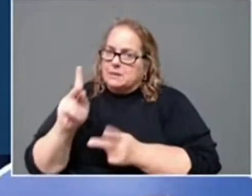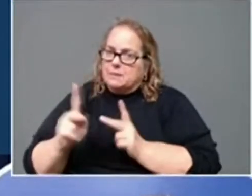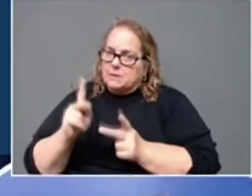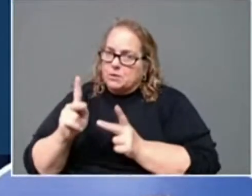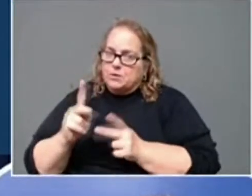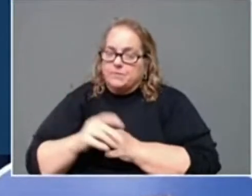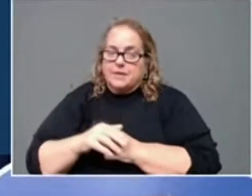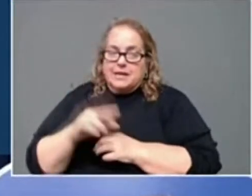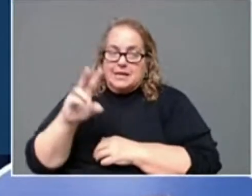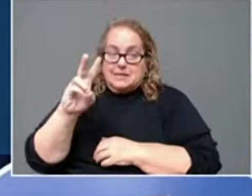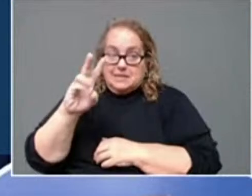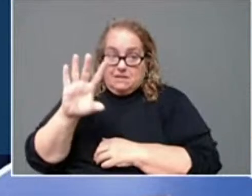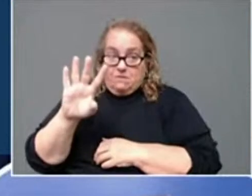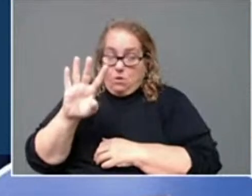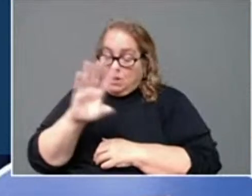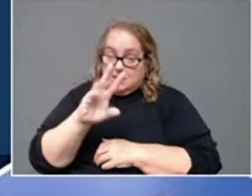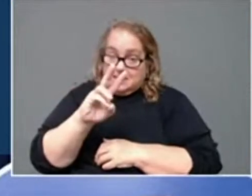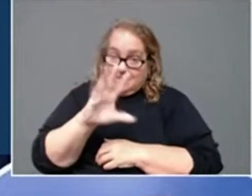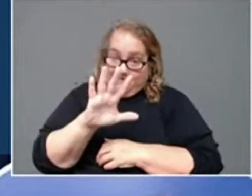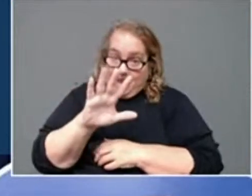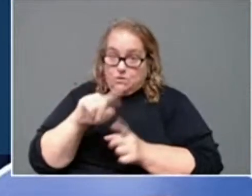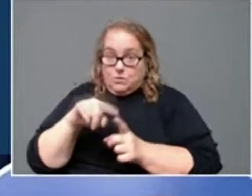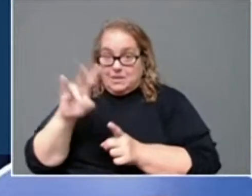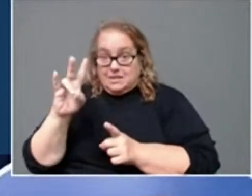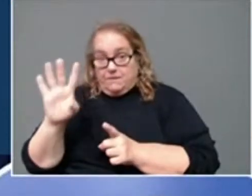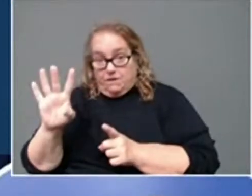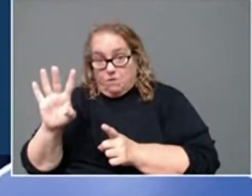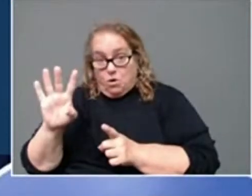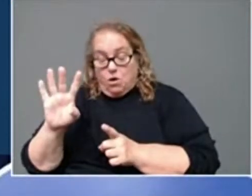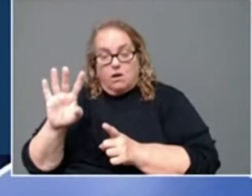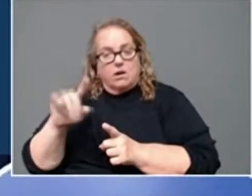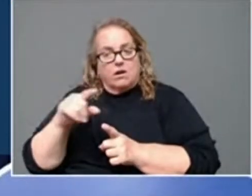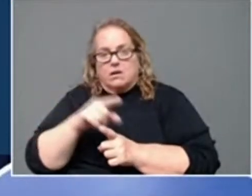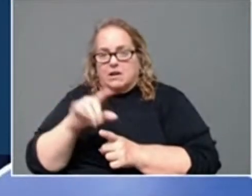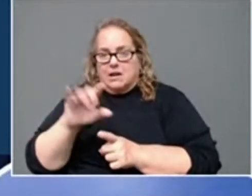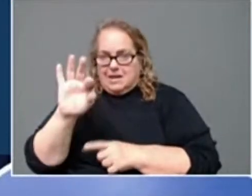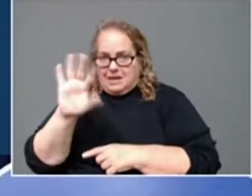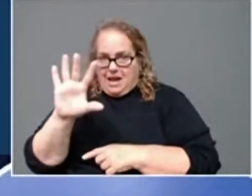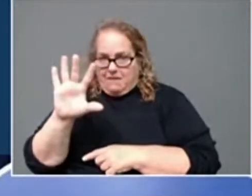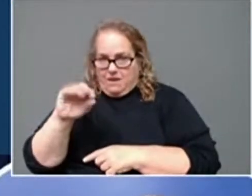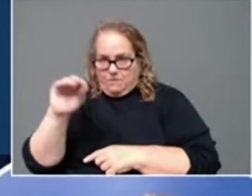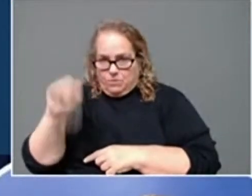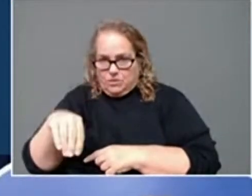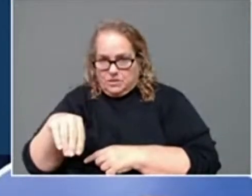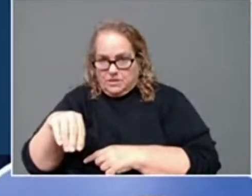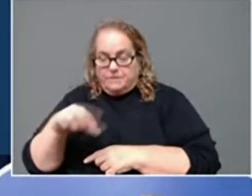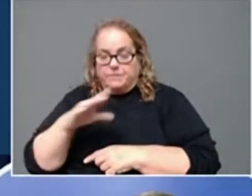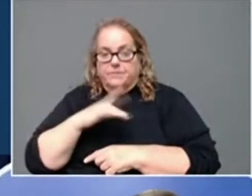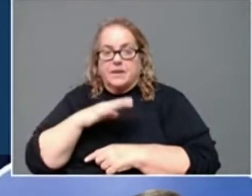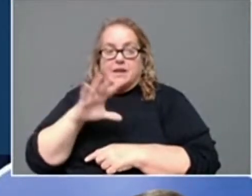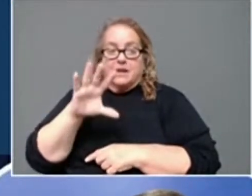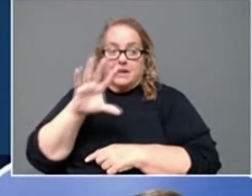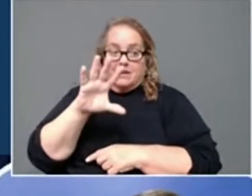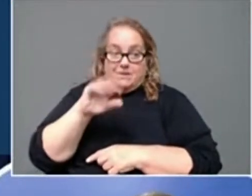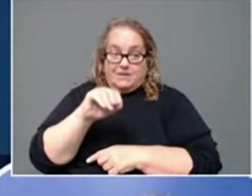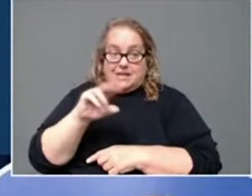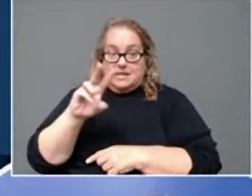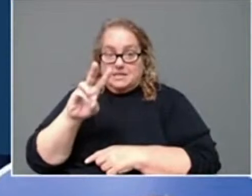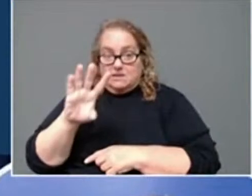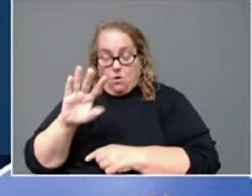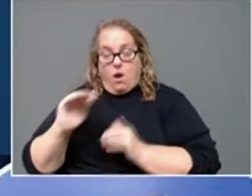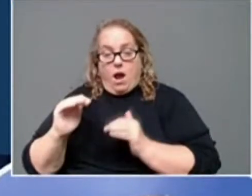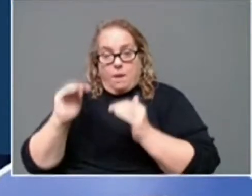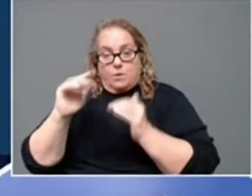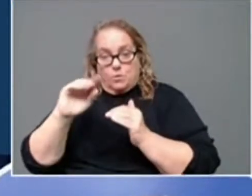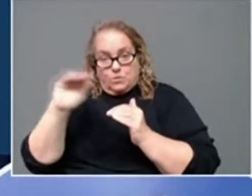65 to 74, these are our all-stars at 95%. 50 to 64 has gone up a percent, now